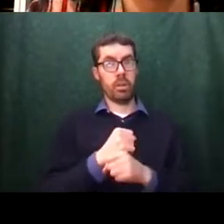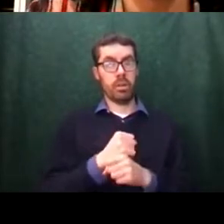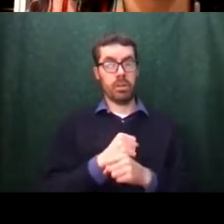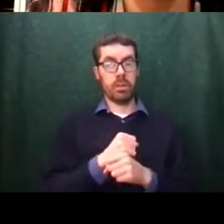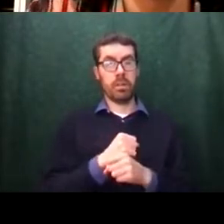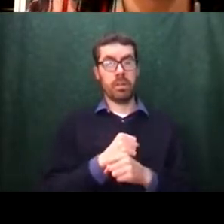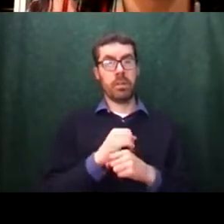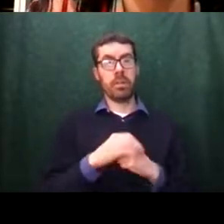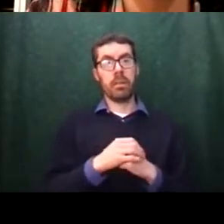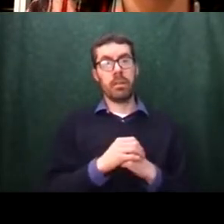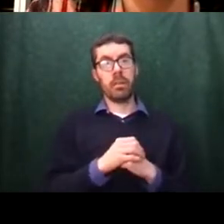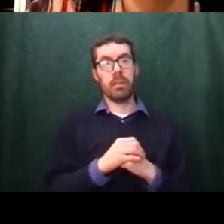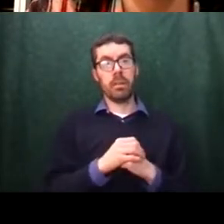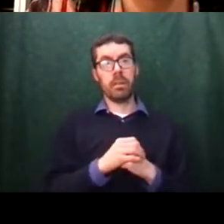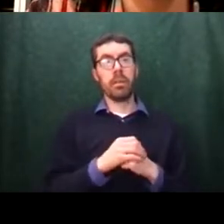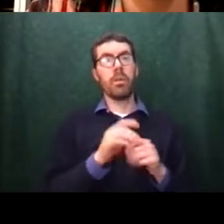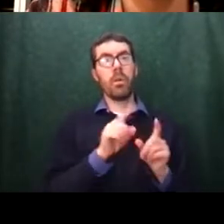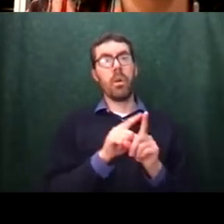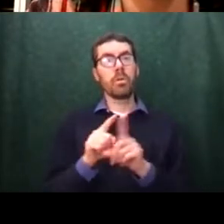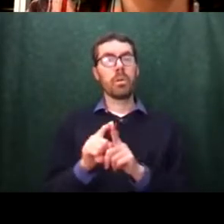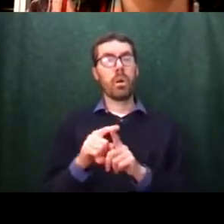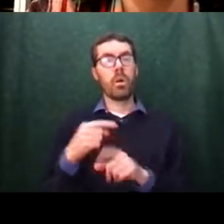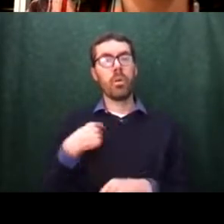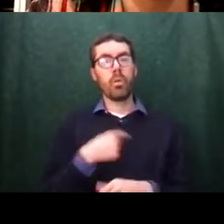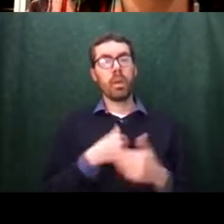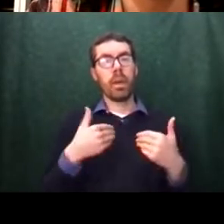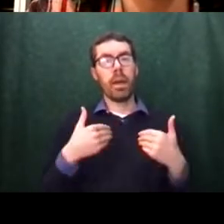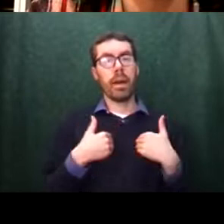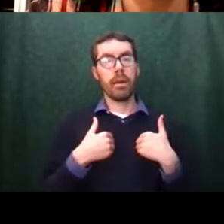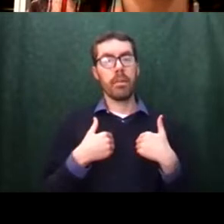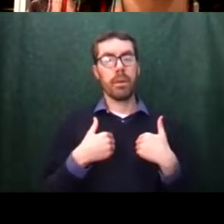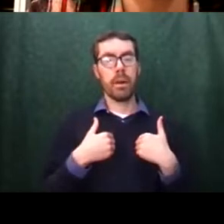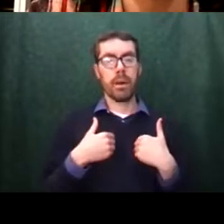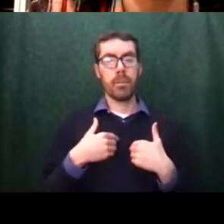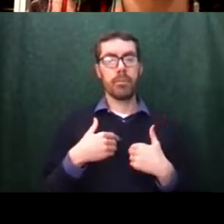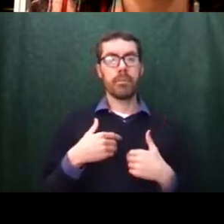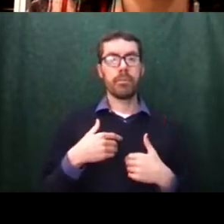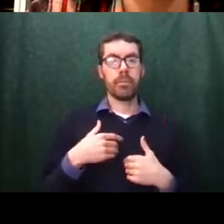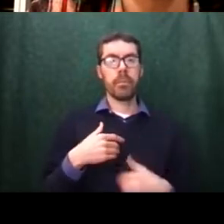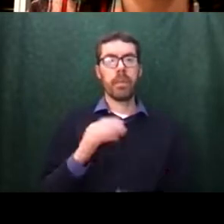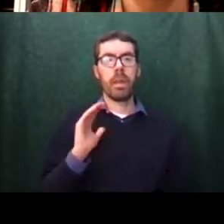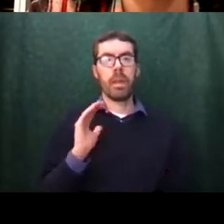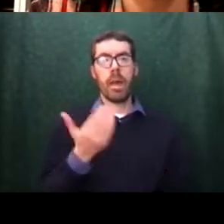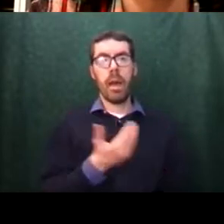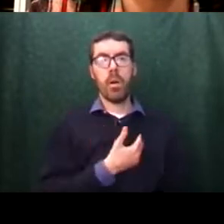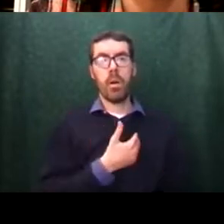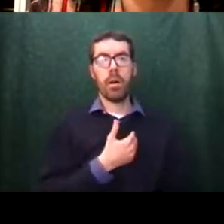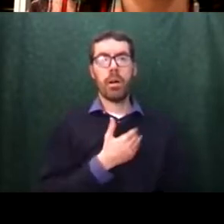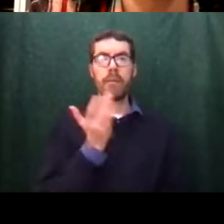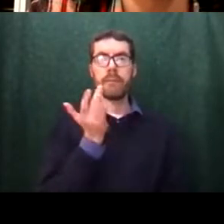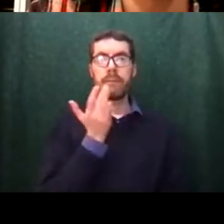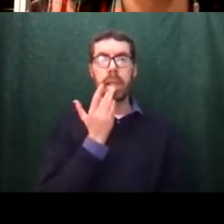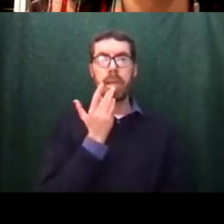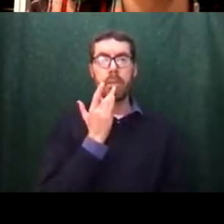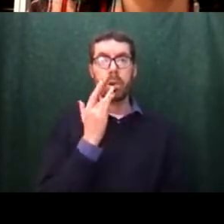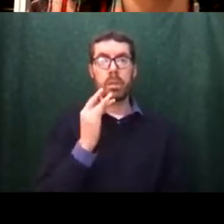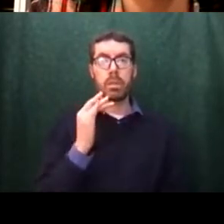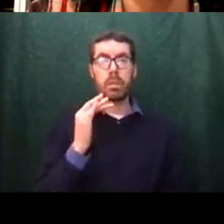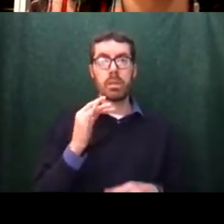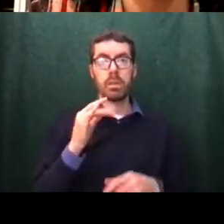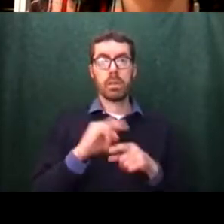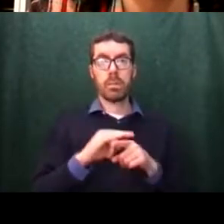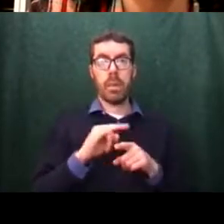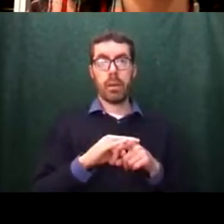also got the repeal, frankly, of our flavored tobacco ban that's going to be on the